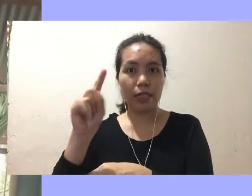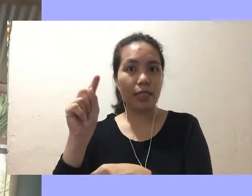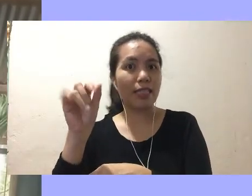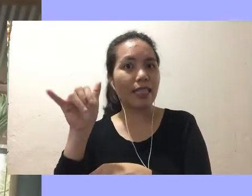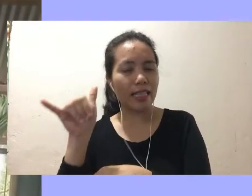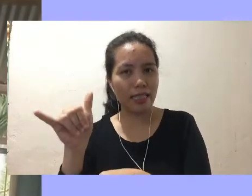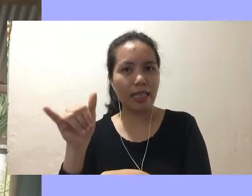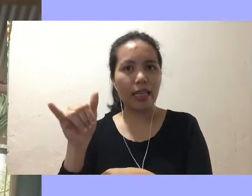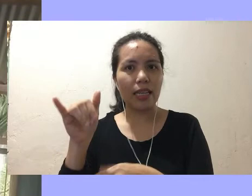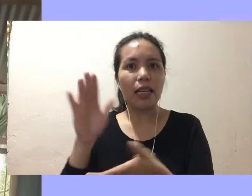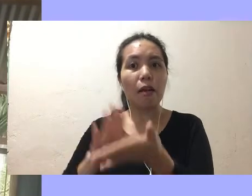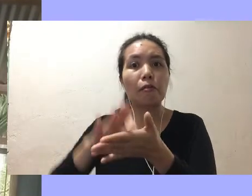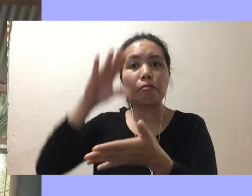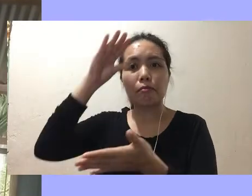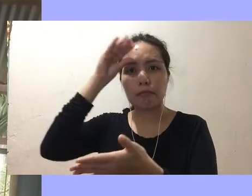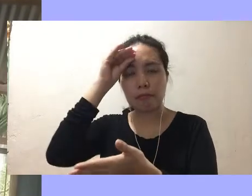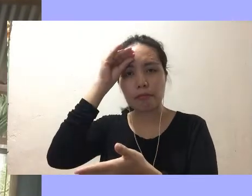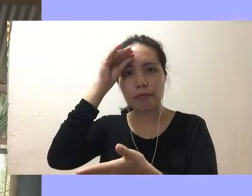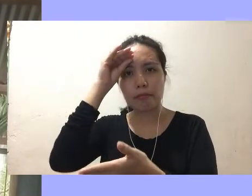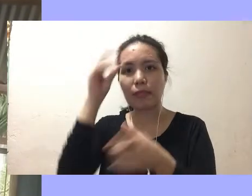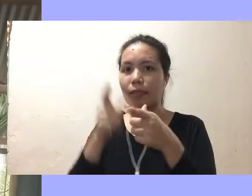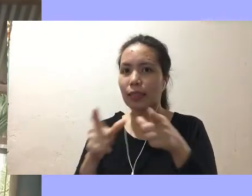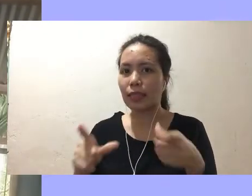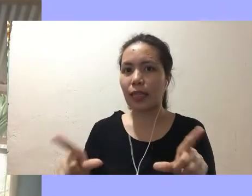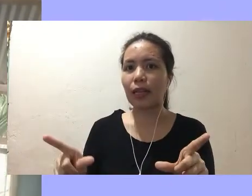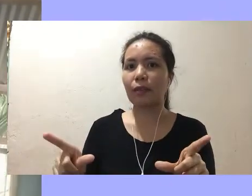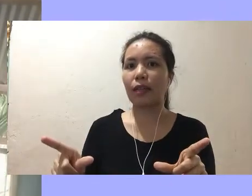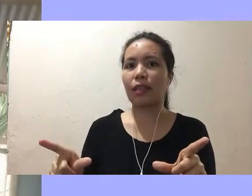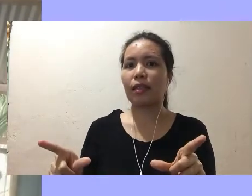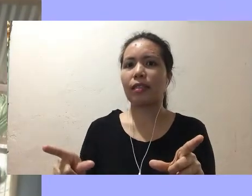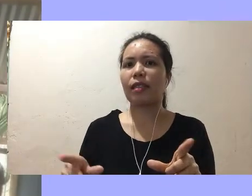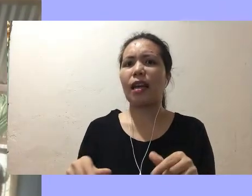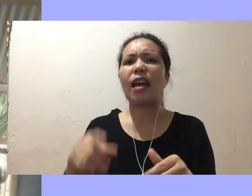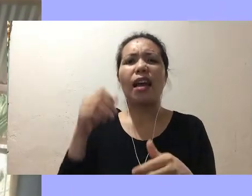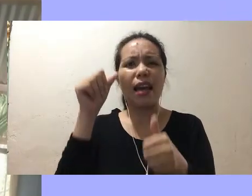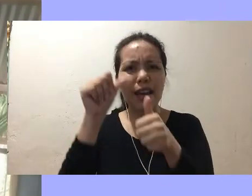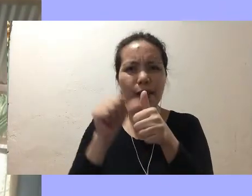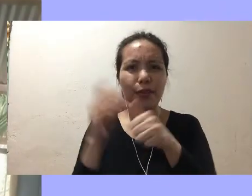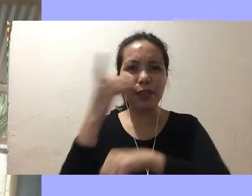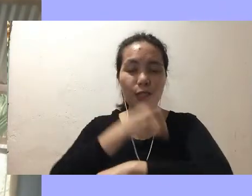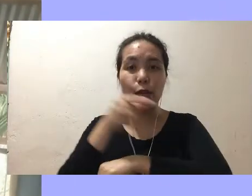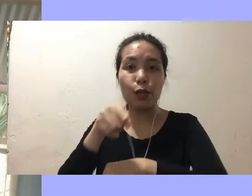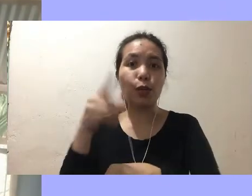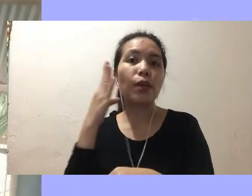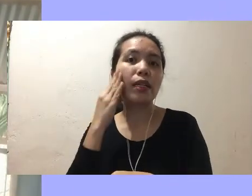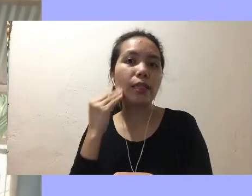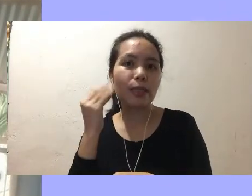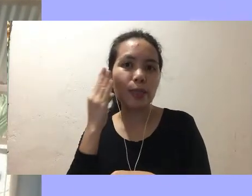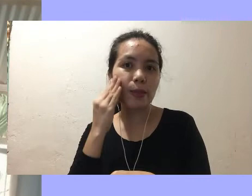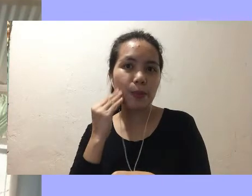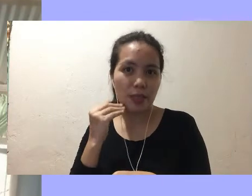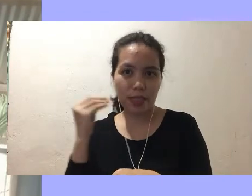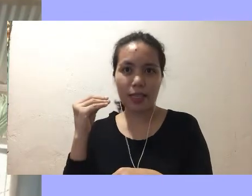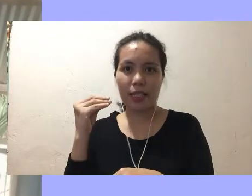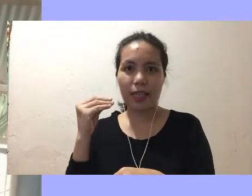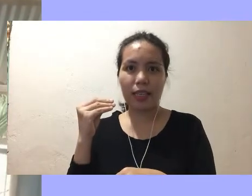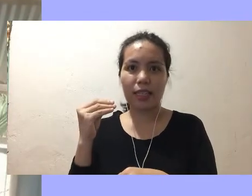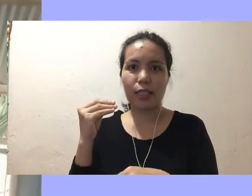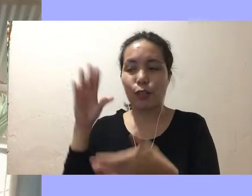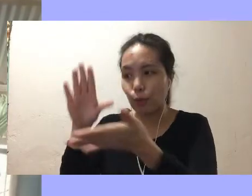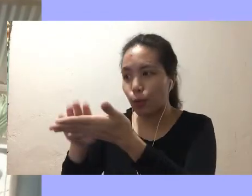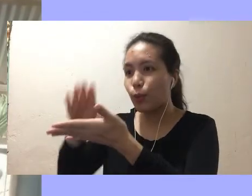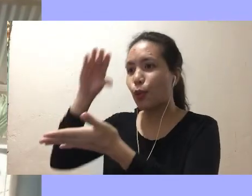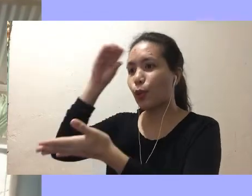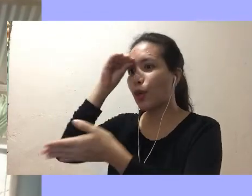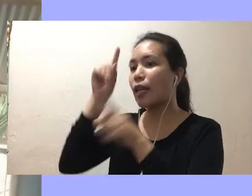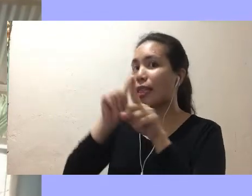their language learning experience. From time to time, we are going to experience different experiences. When you